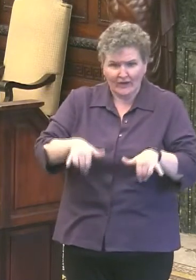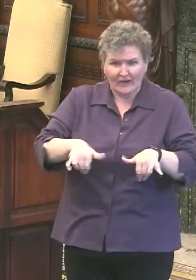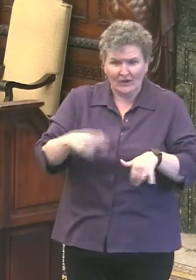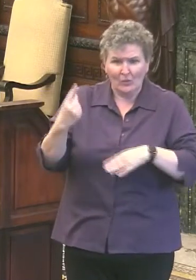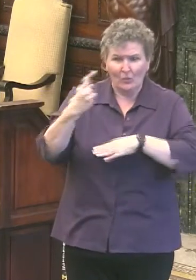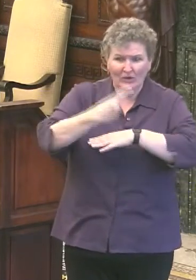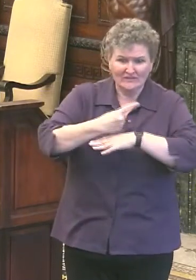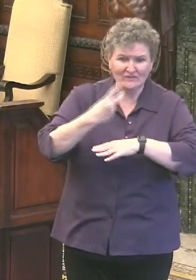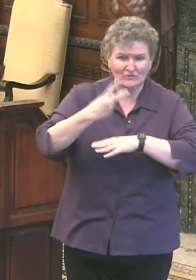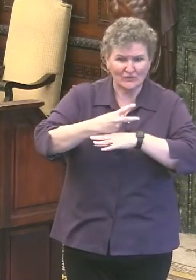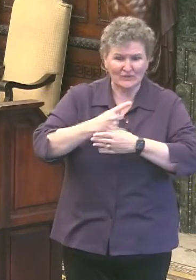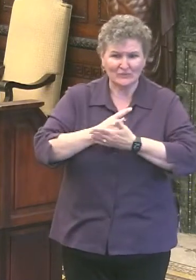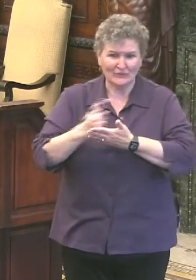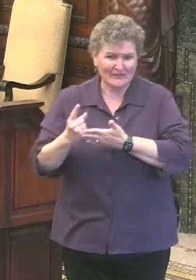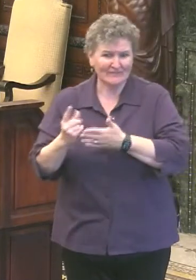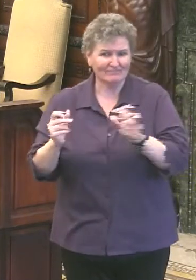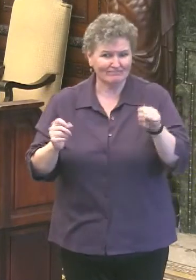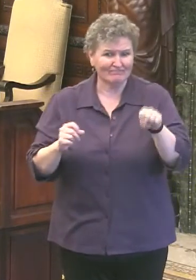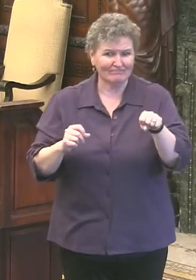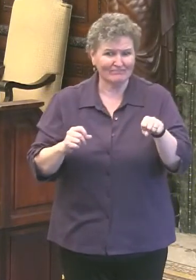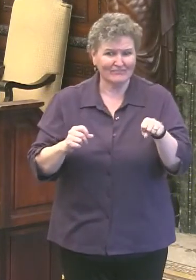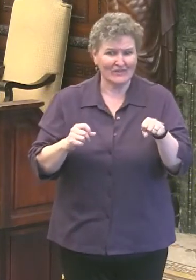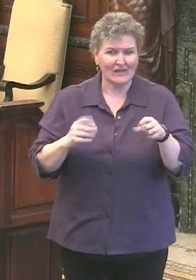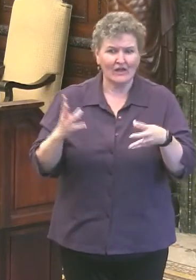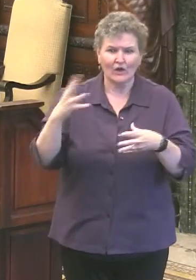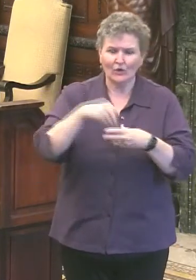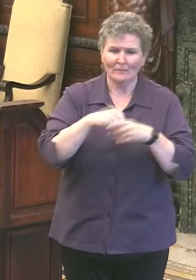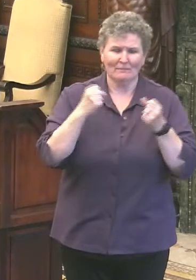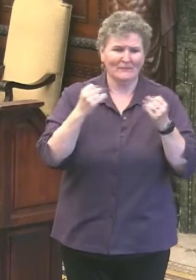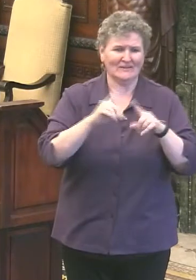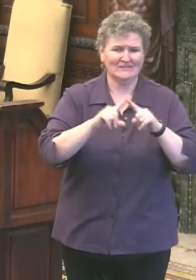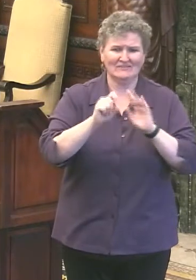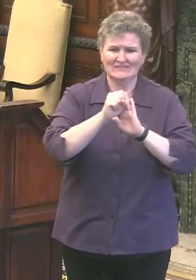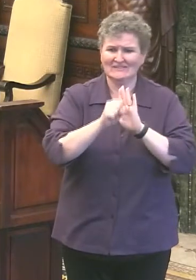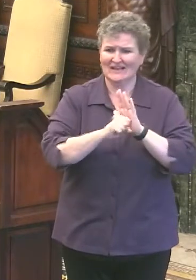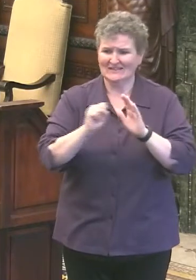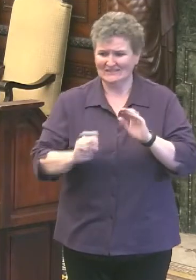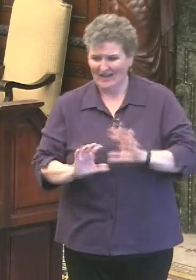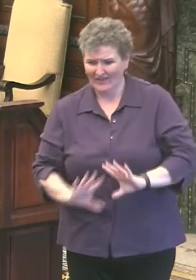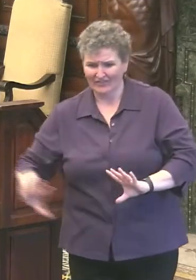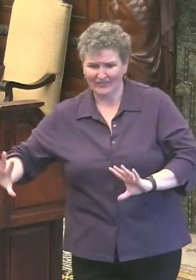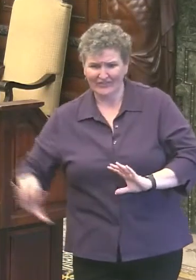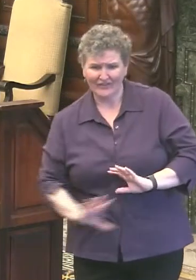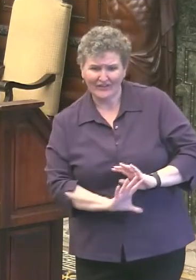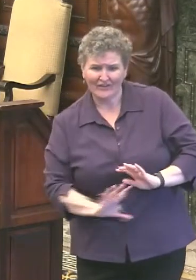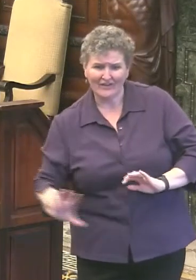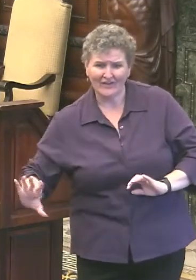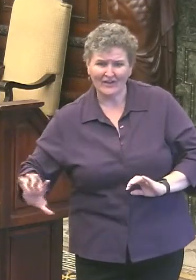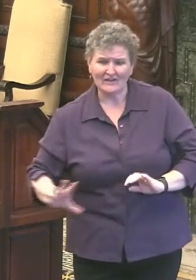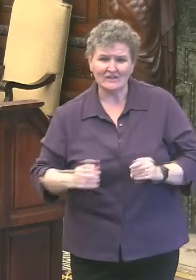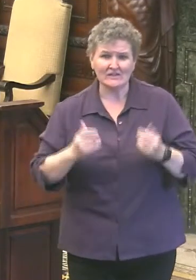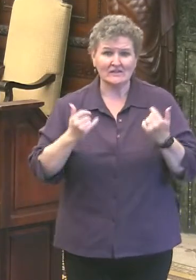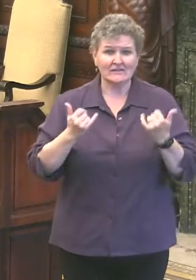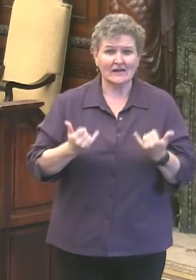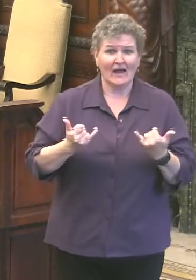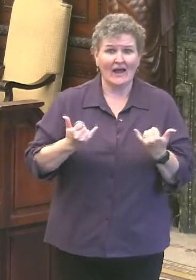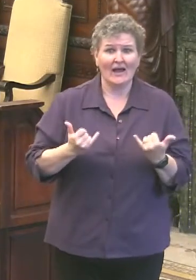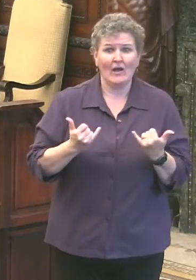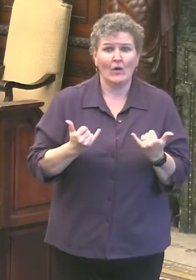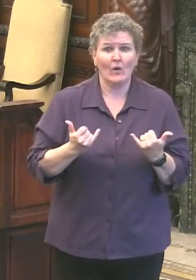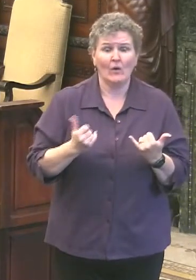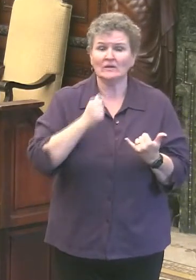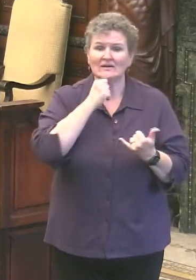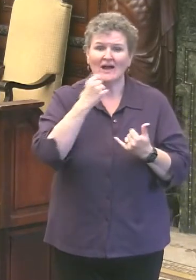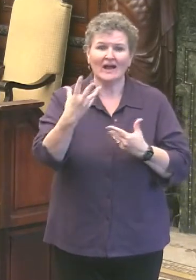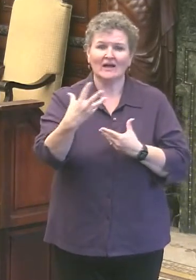with a numeric cutoff that includes many states in the South. At this moment, it actually does include Delaware because of their increased case rates. It does not include New